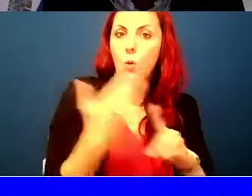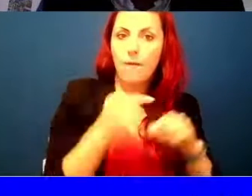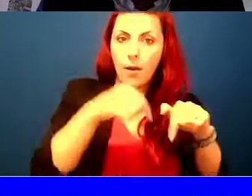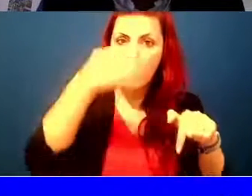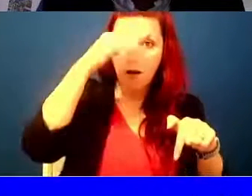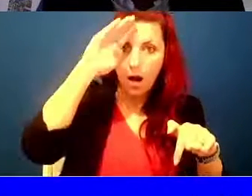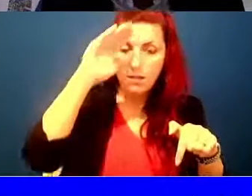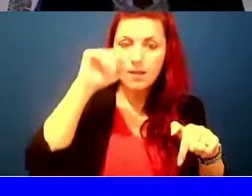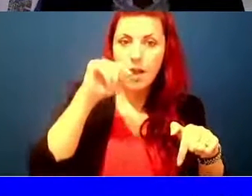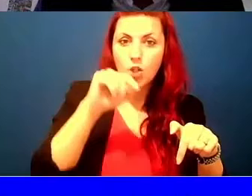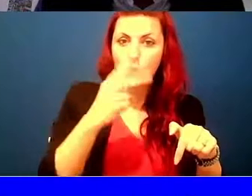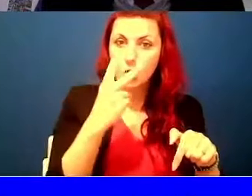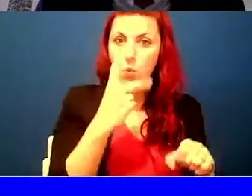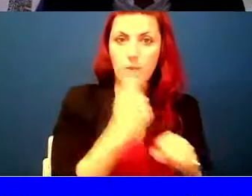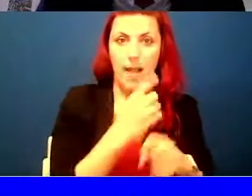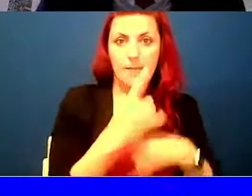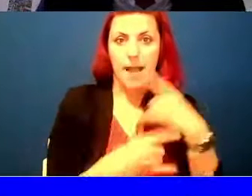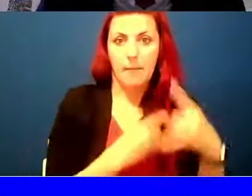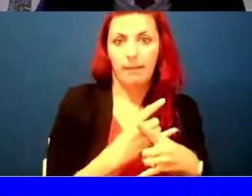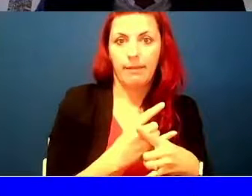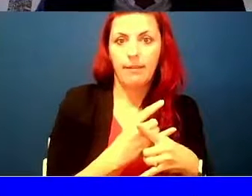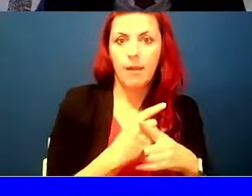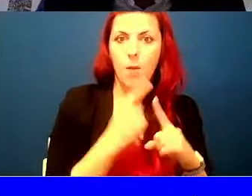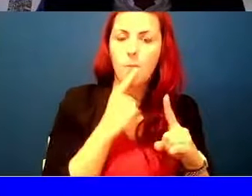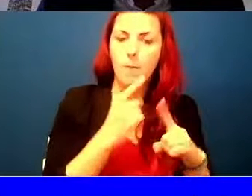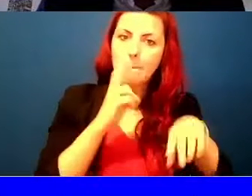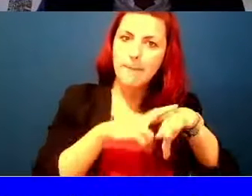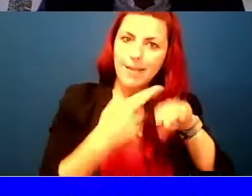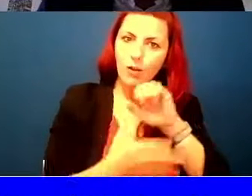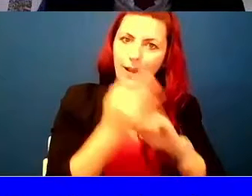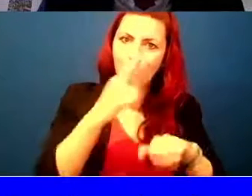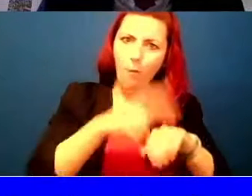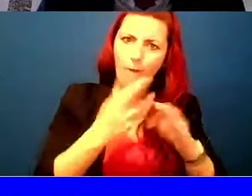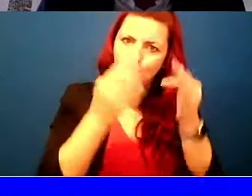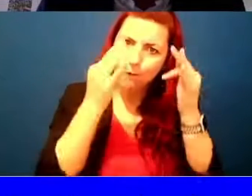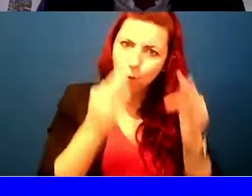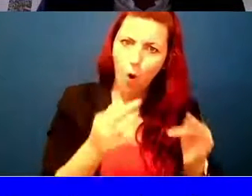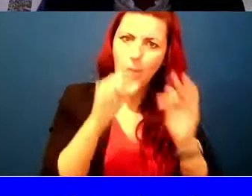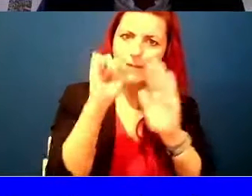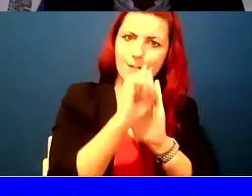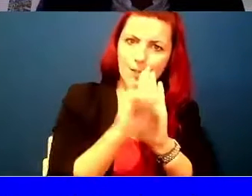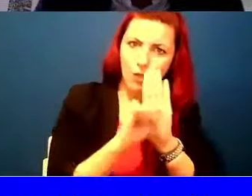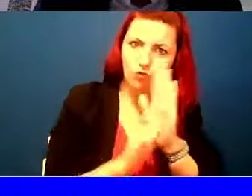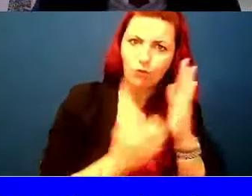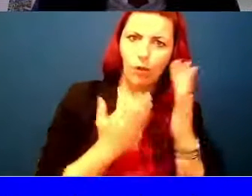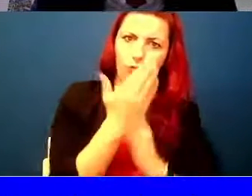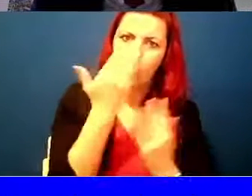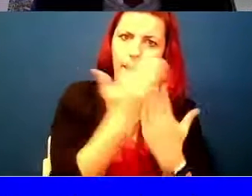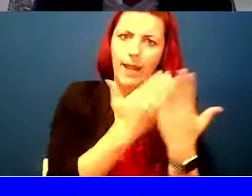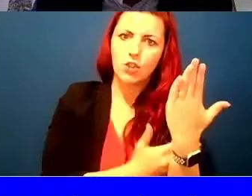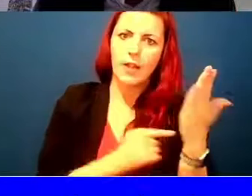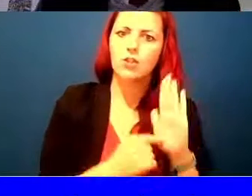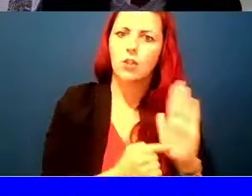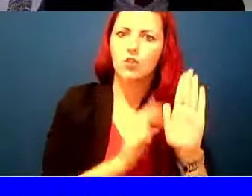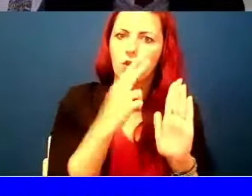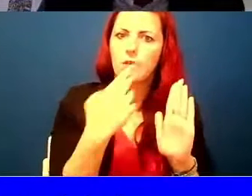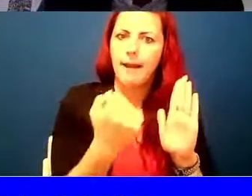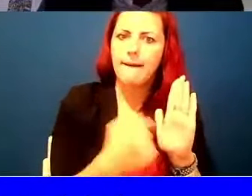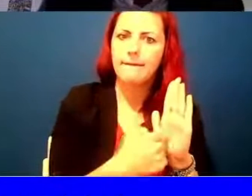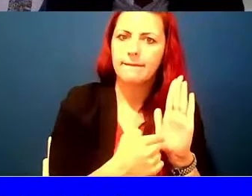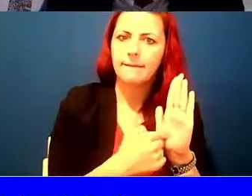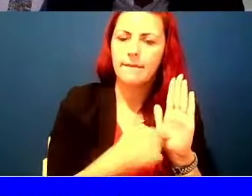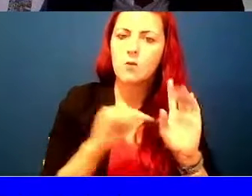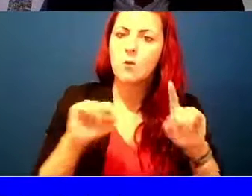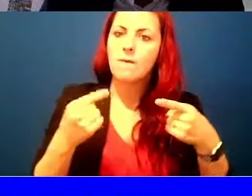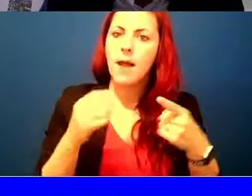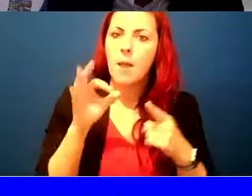these types of meetings, but it would be much better if this was formalized through legislation. So the final point that I want to pick